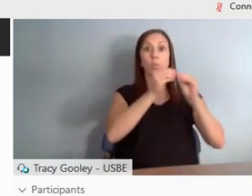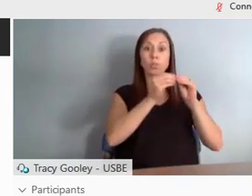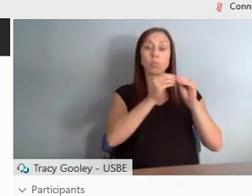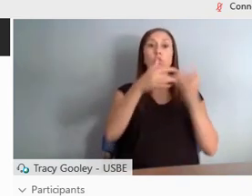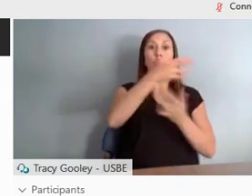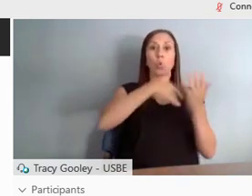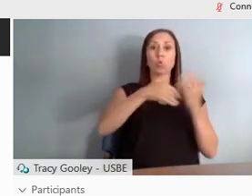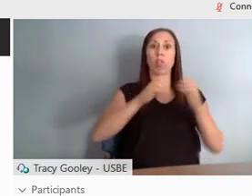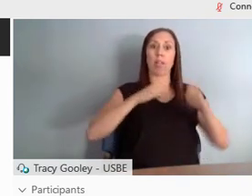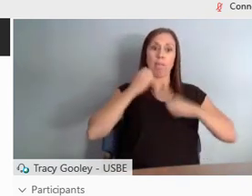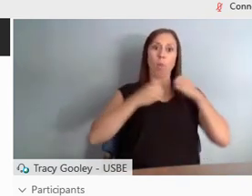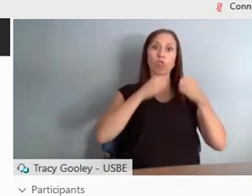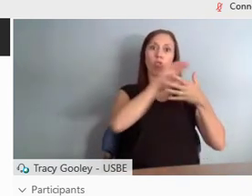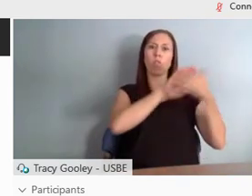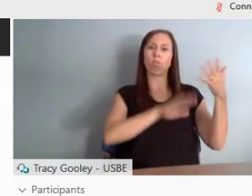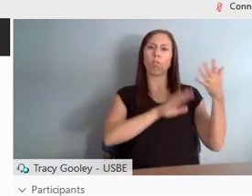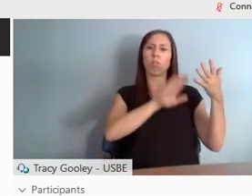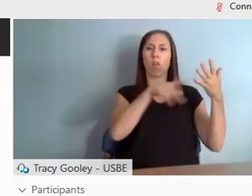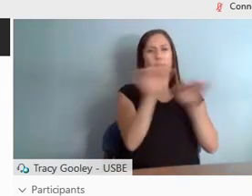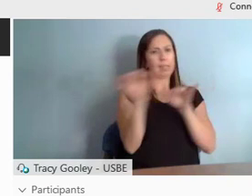emotional there.